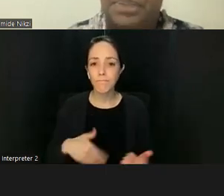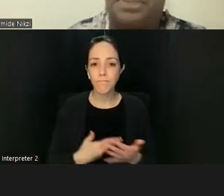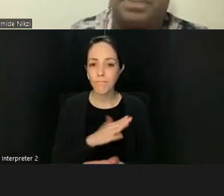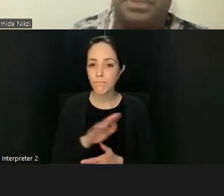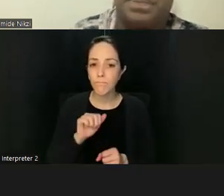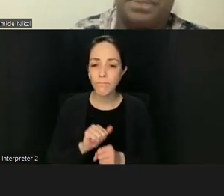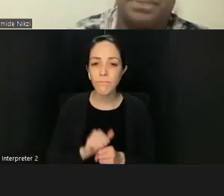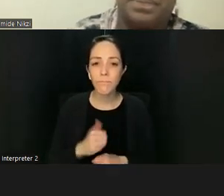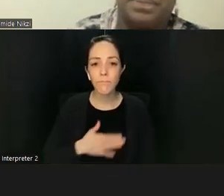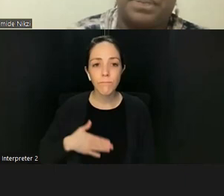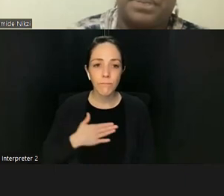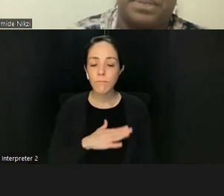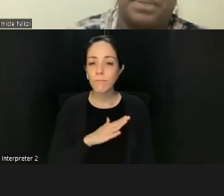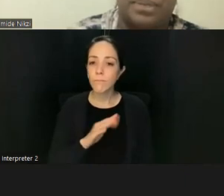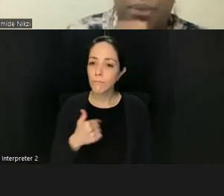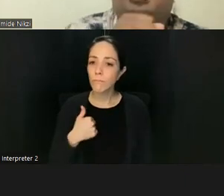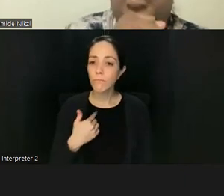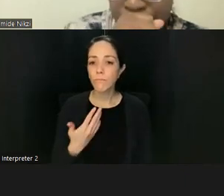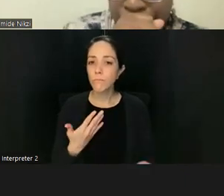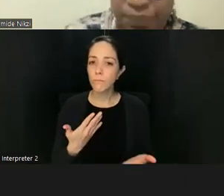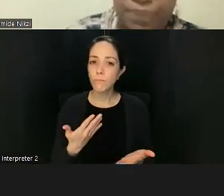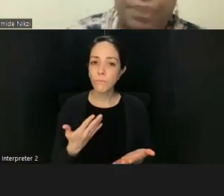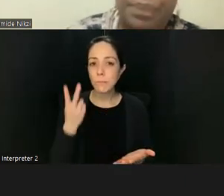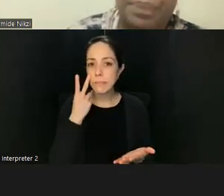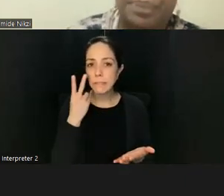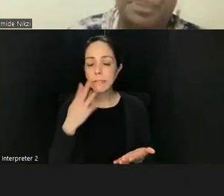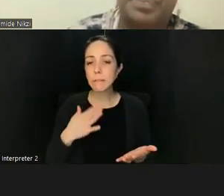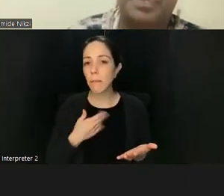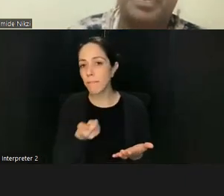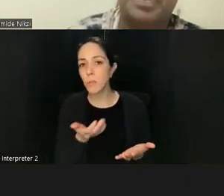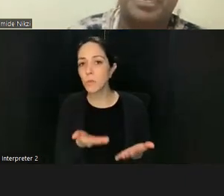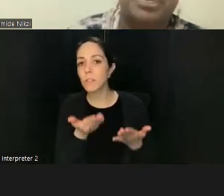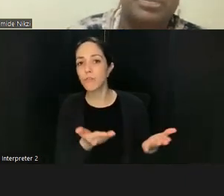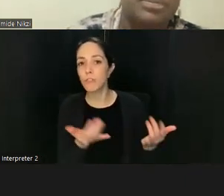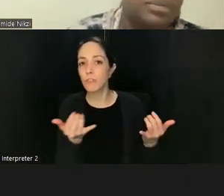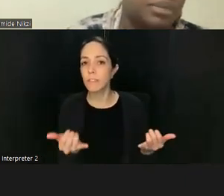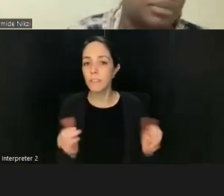also appreciate you taking my couple of suggestions in the Q&A tonight. Very nice.